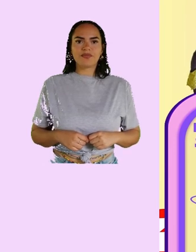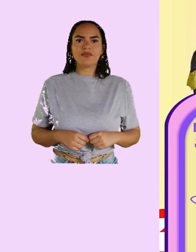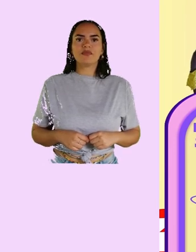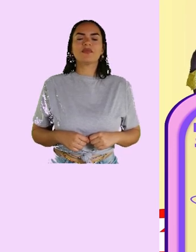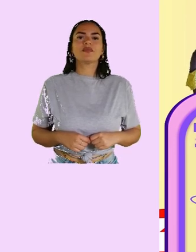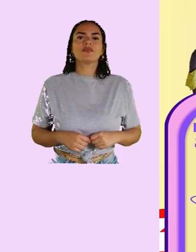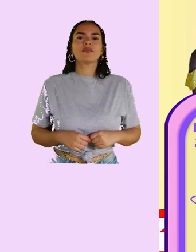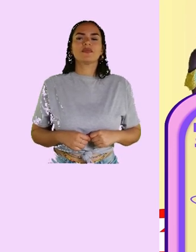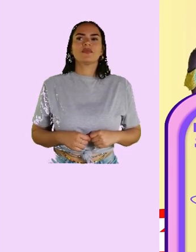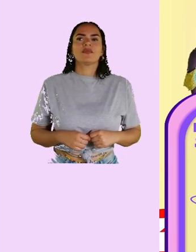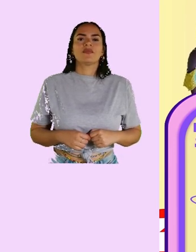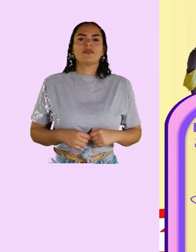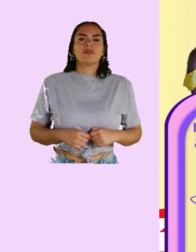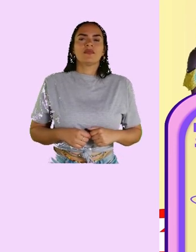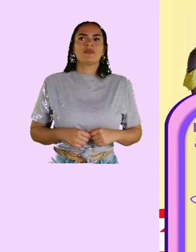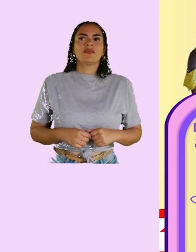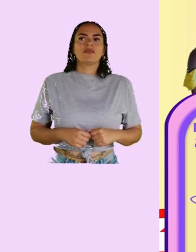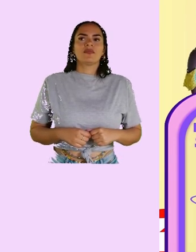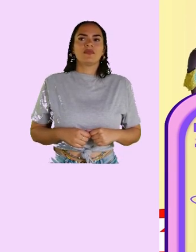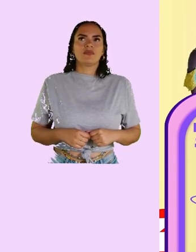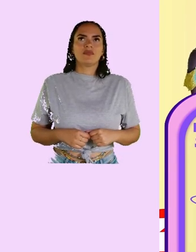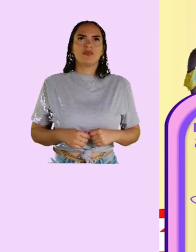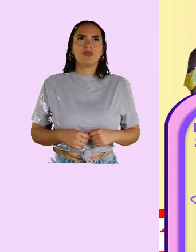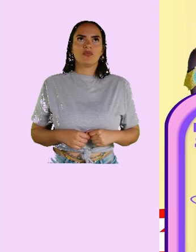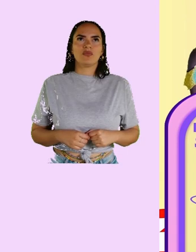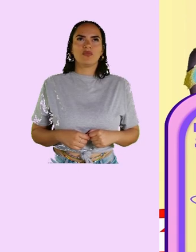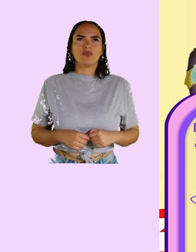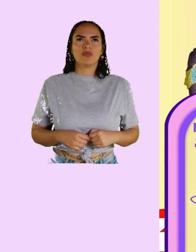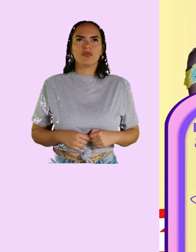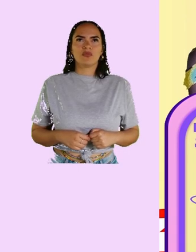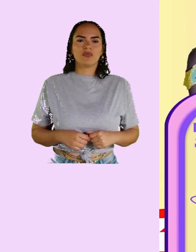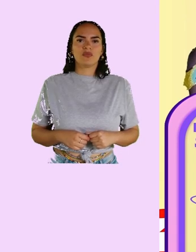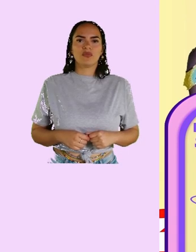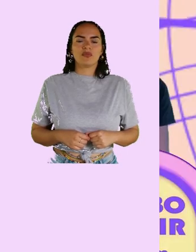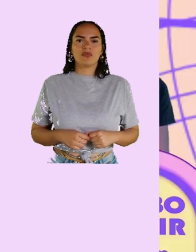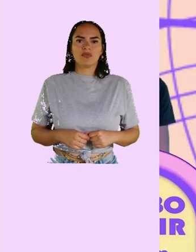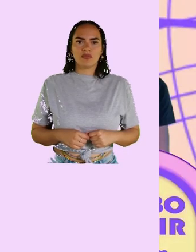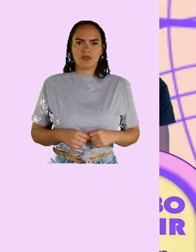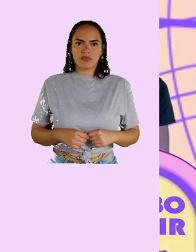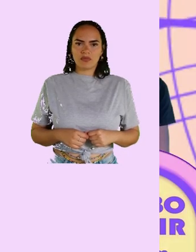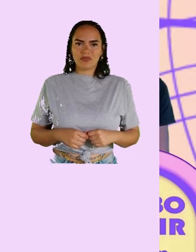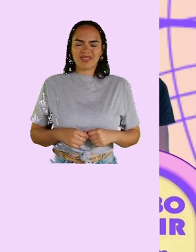name of a number that is not a prime number and has more than two factors?